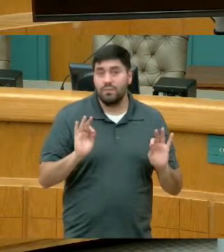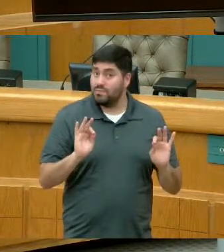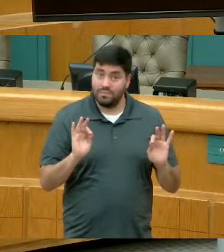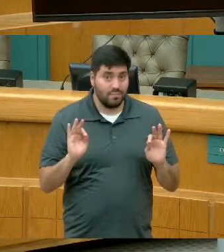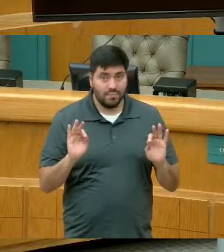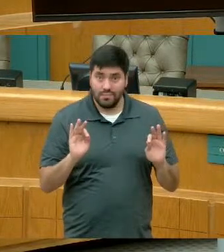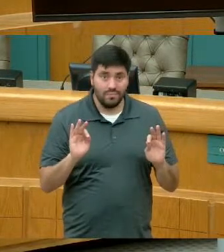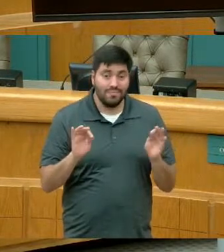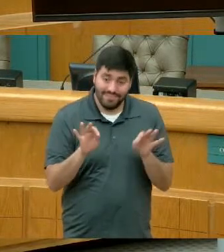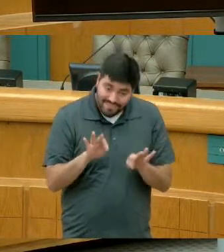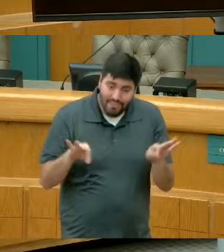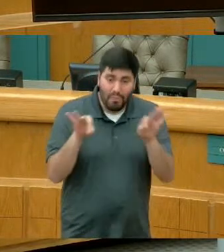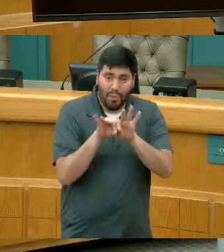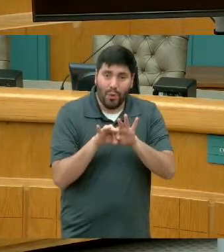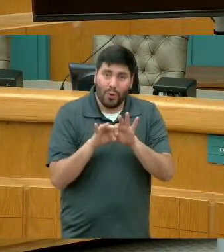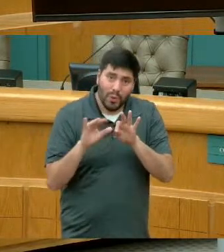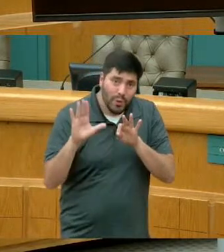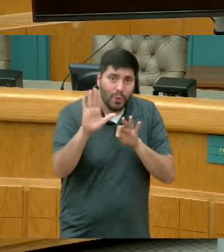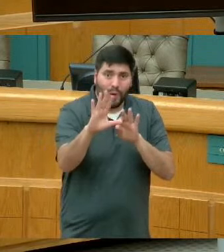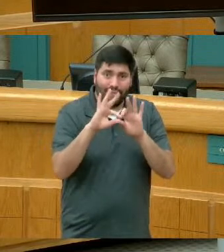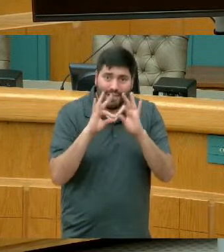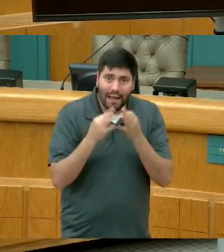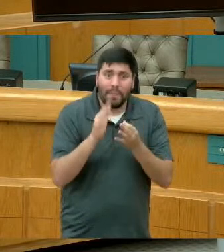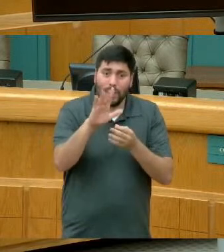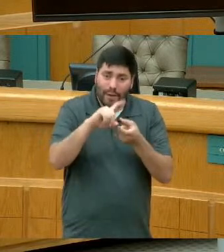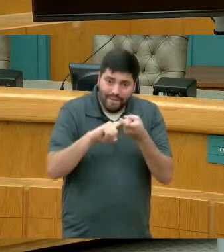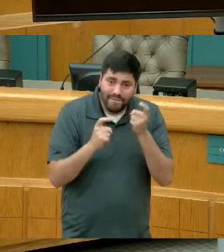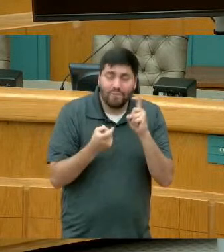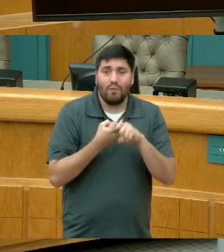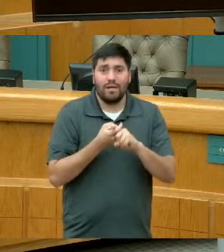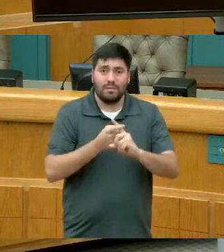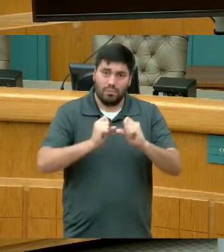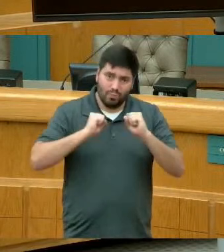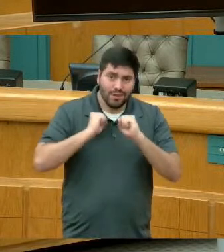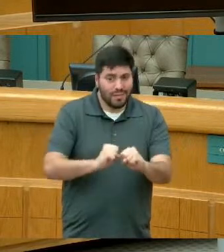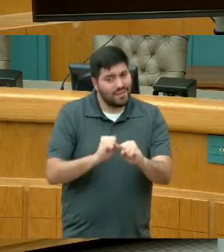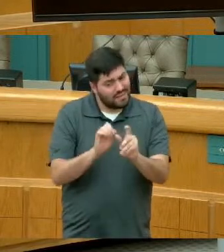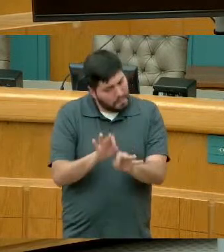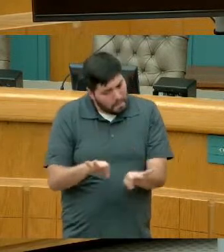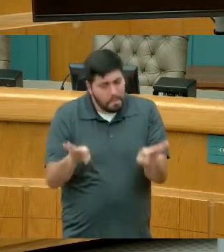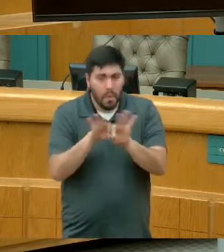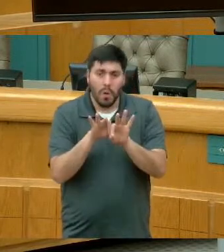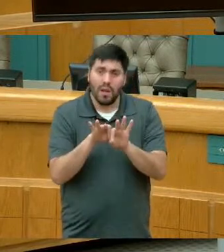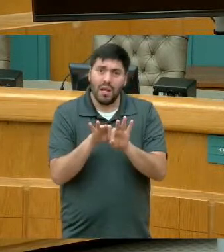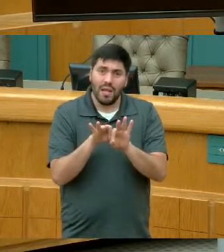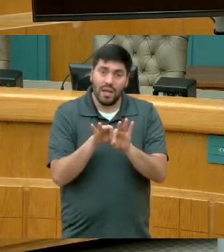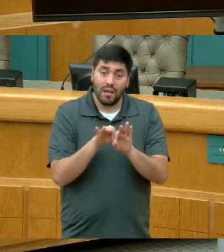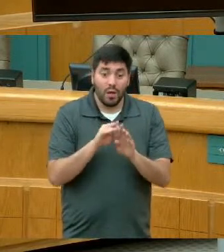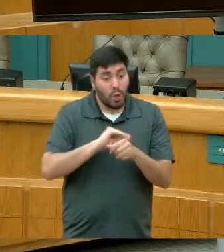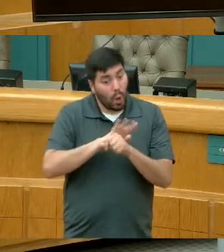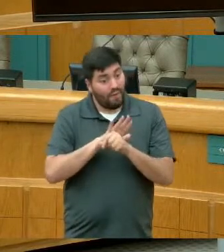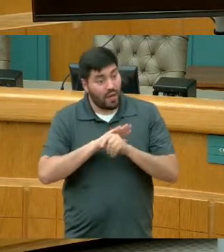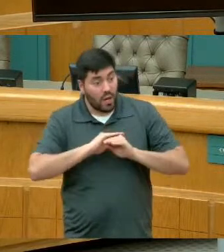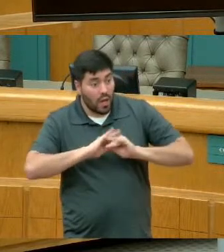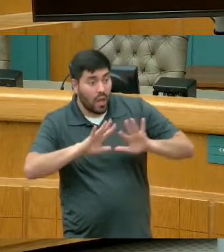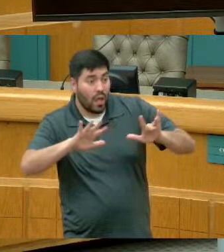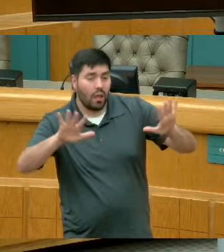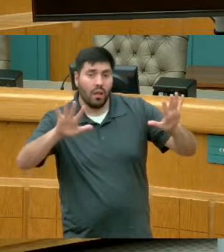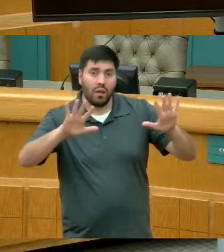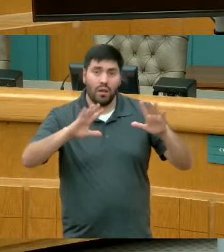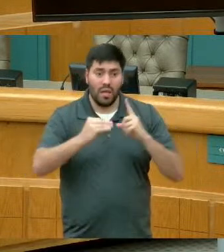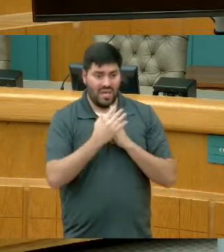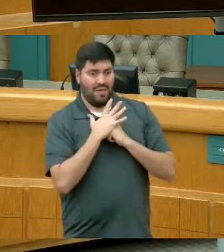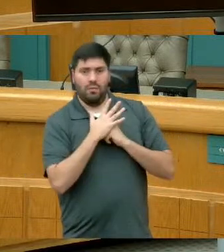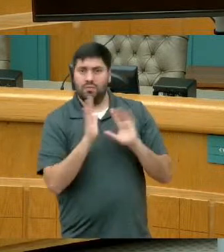can to make sure that we keep ourselves, our family and friends and loved ones protected from exposures, and